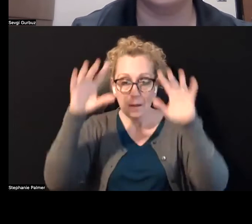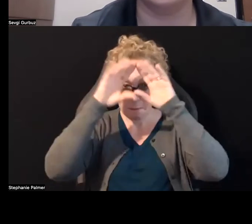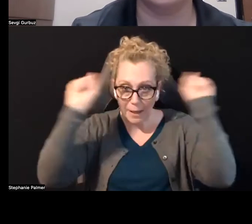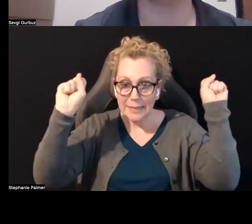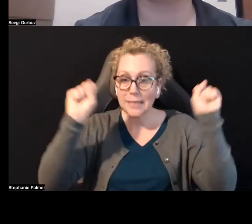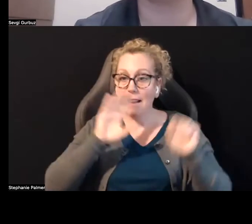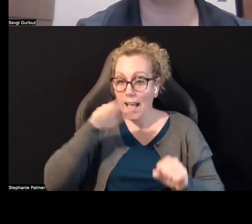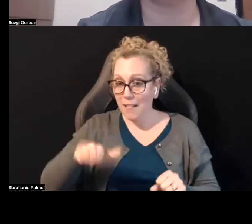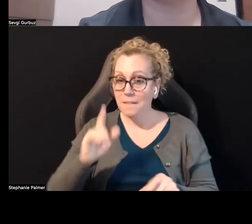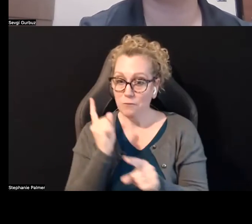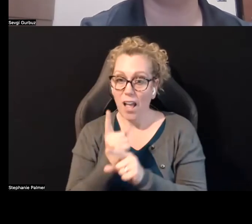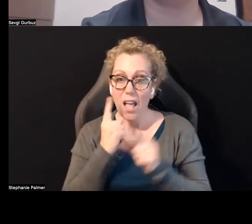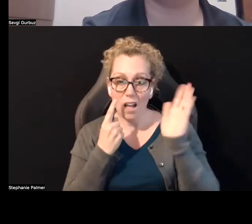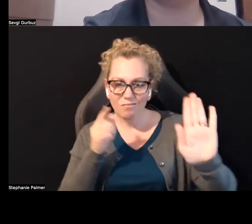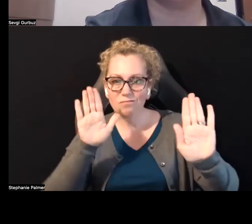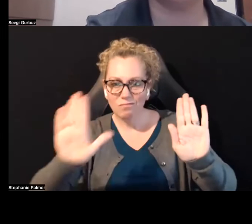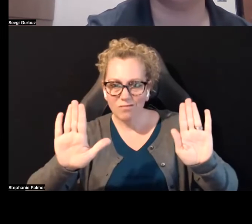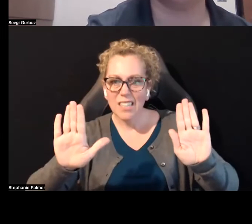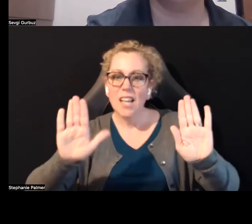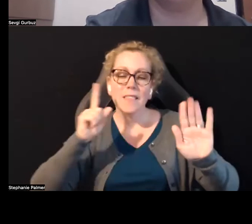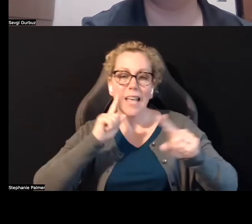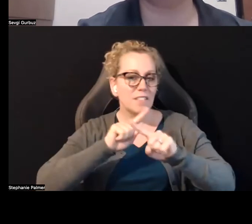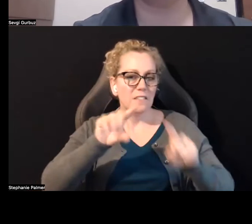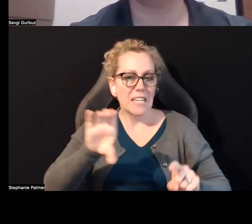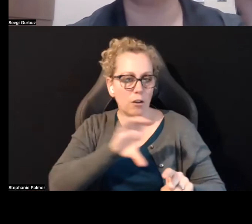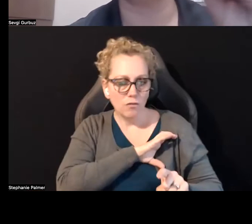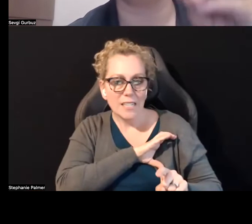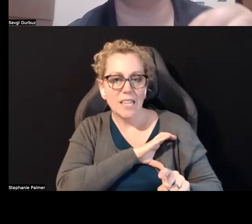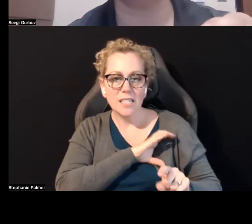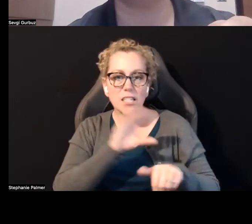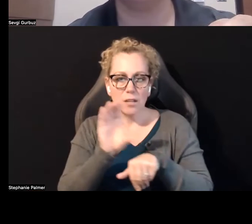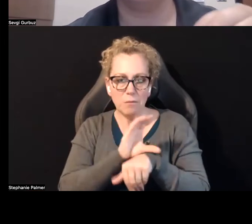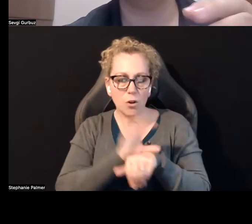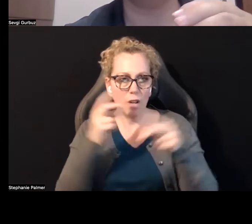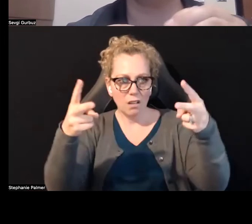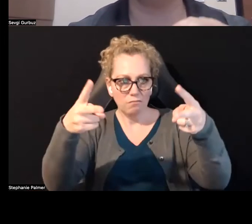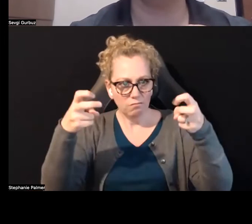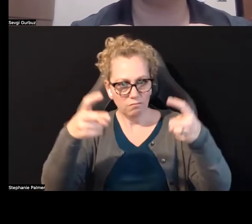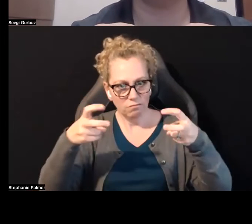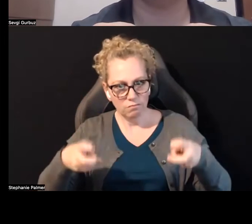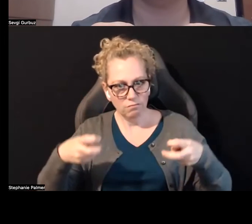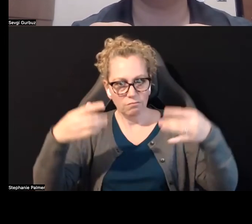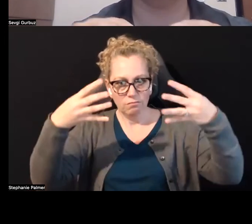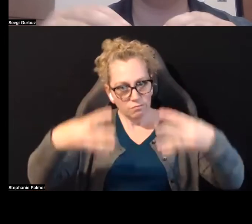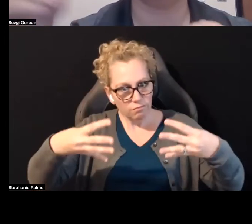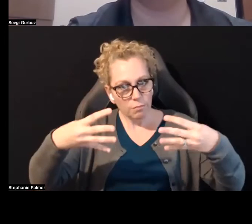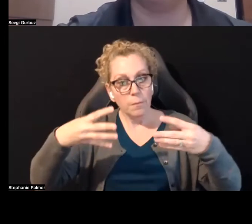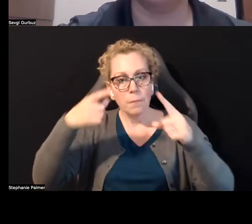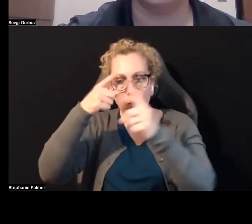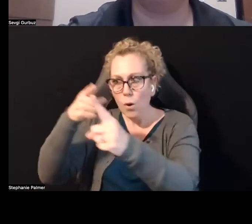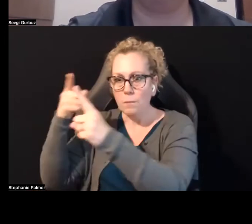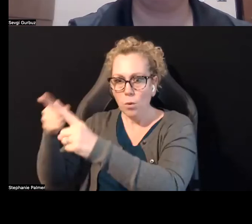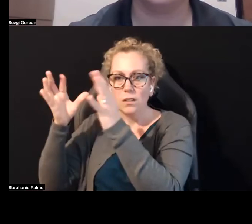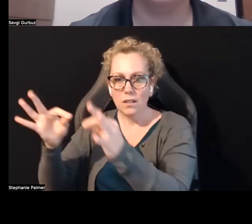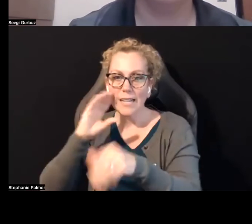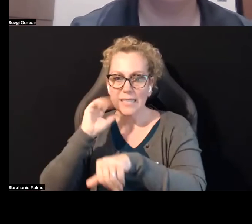elephant, and I tried to show you how different characteristics mapped to different points, and how the computer tried to decide a decision